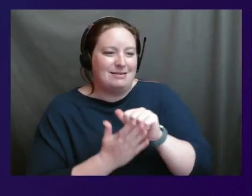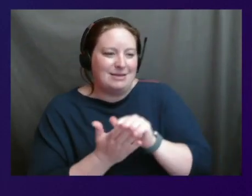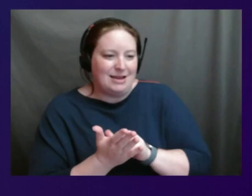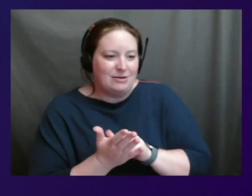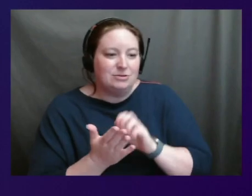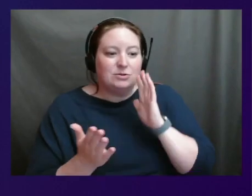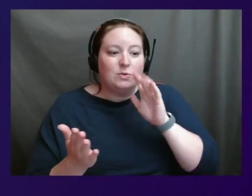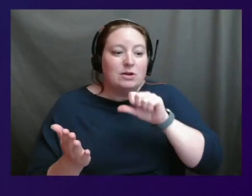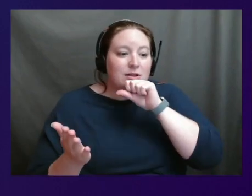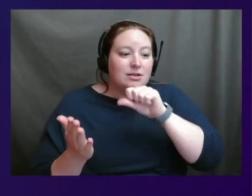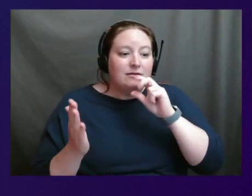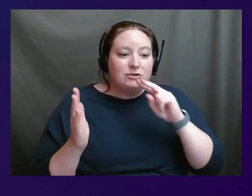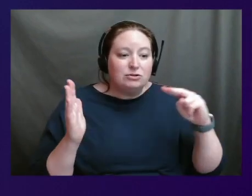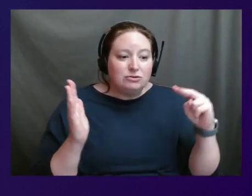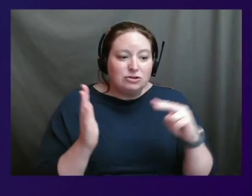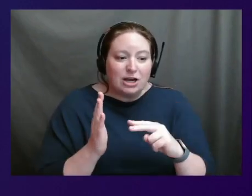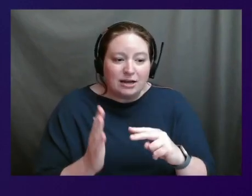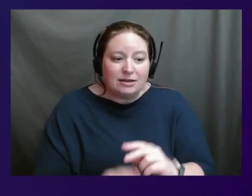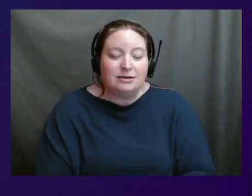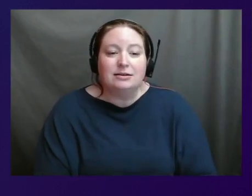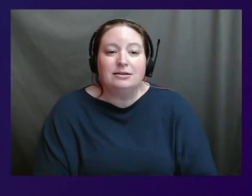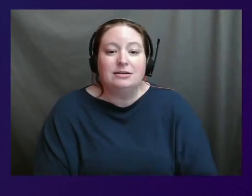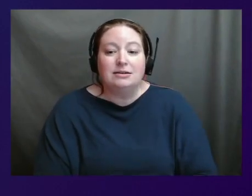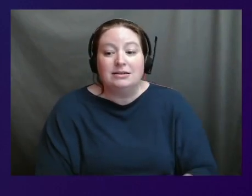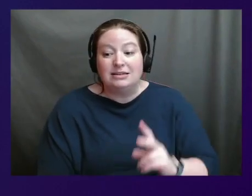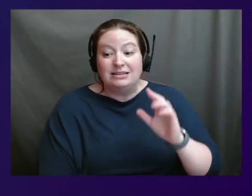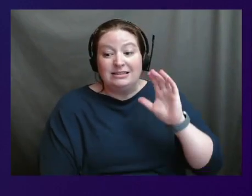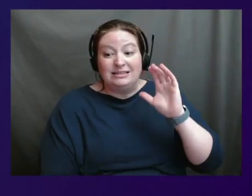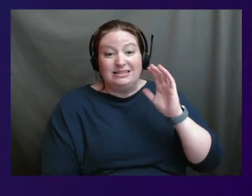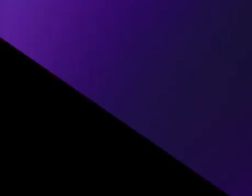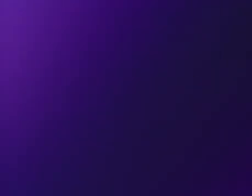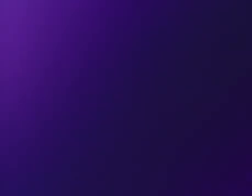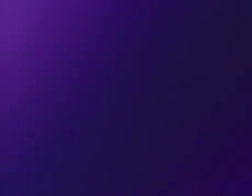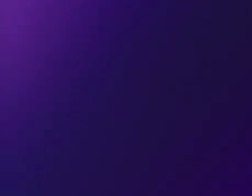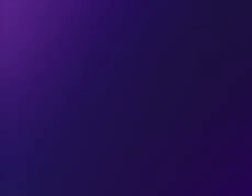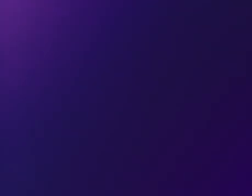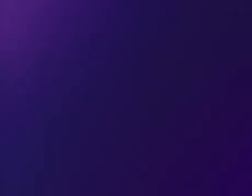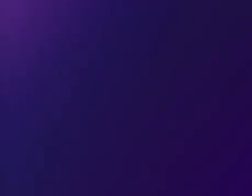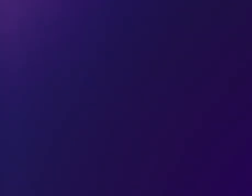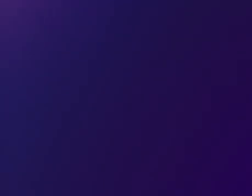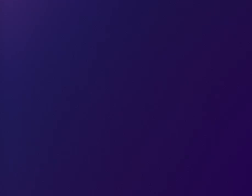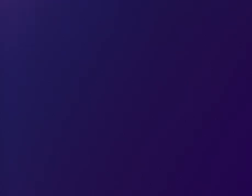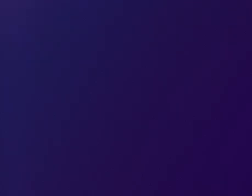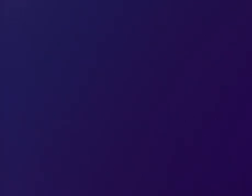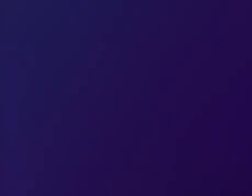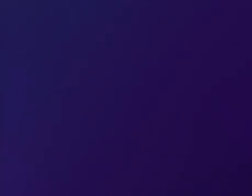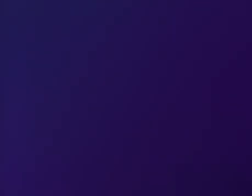chat. Let me know what you think about Application Composer.